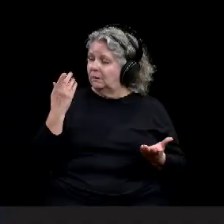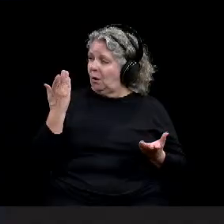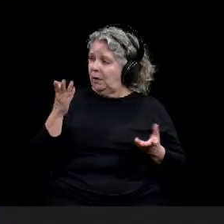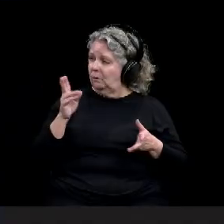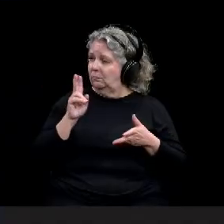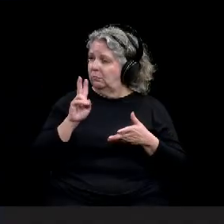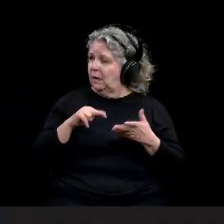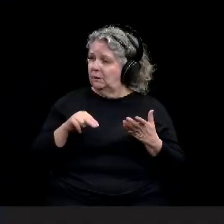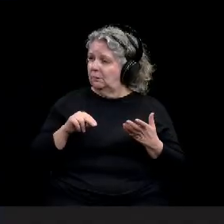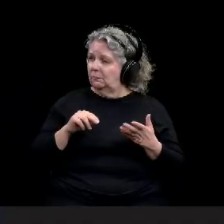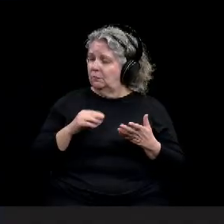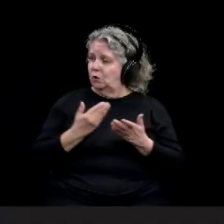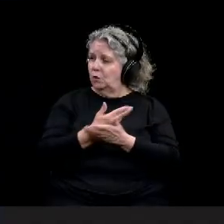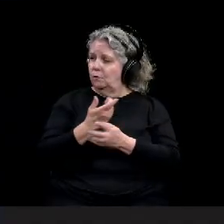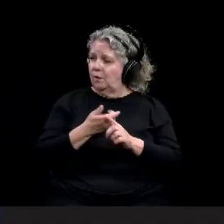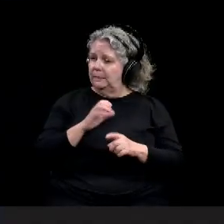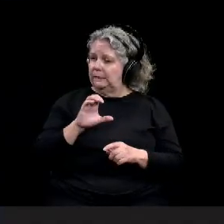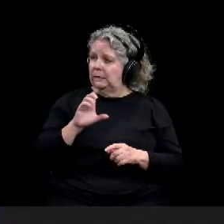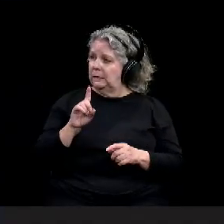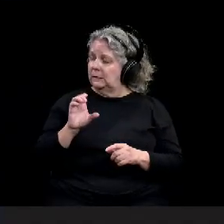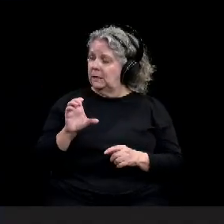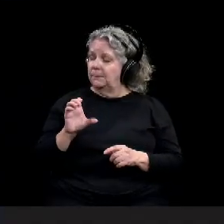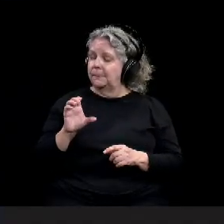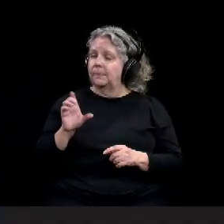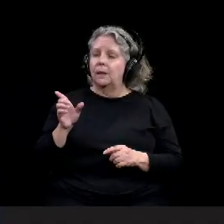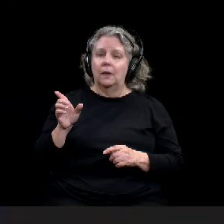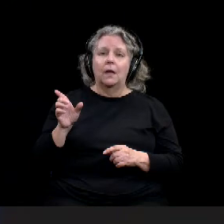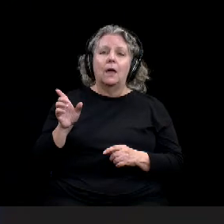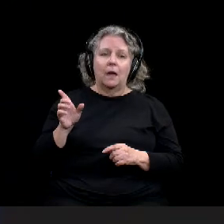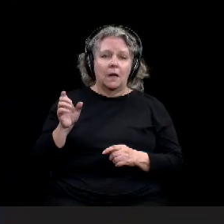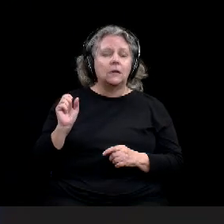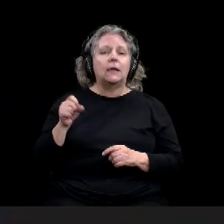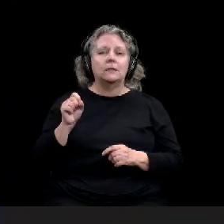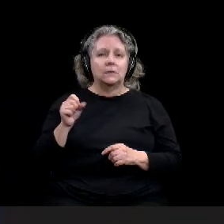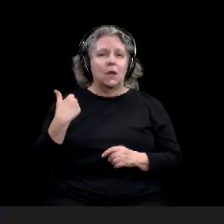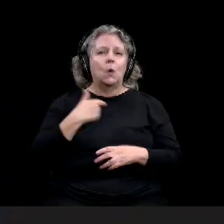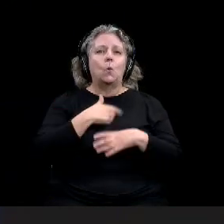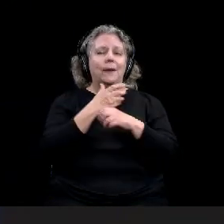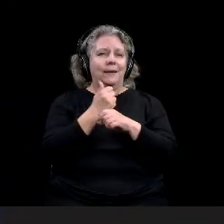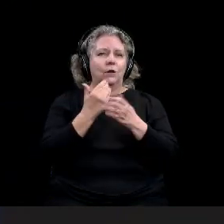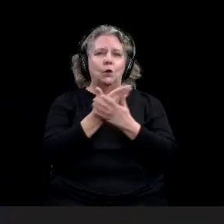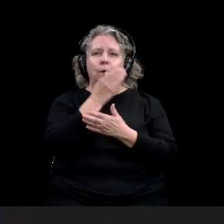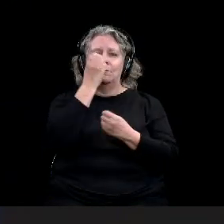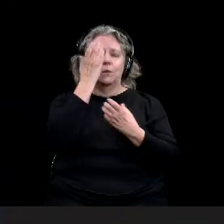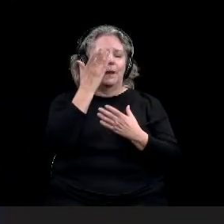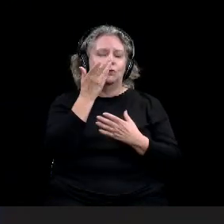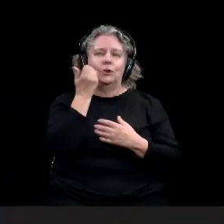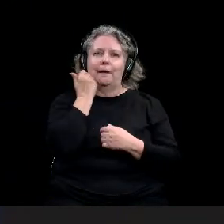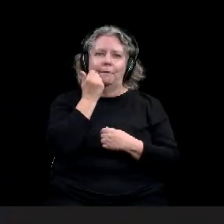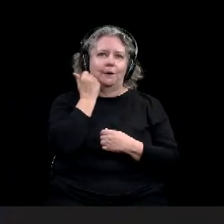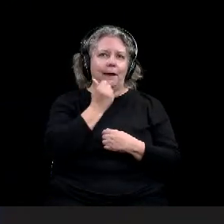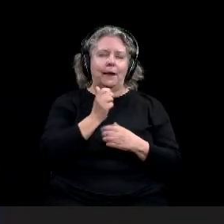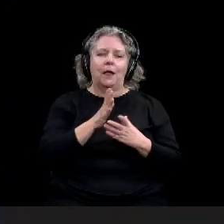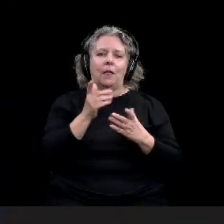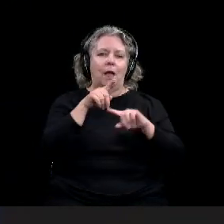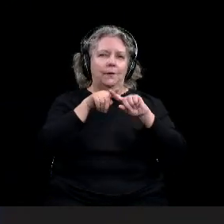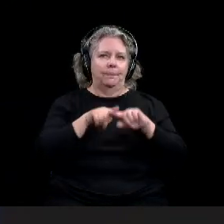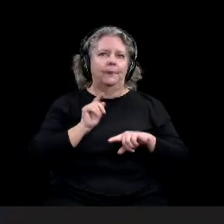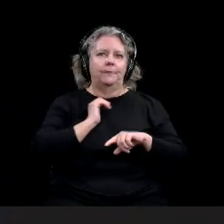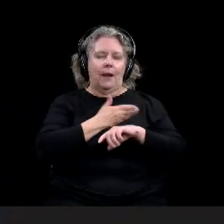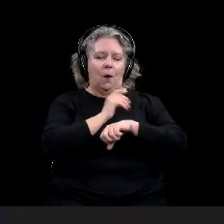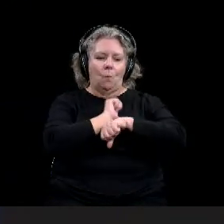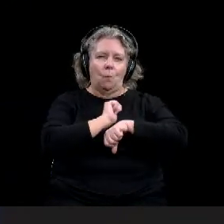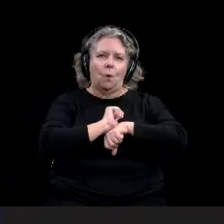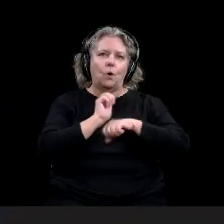Yeah, we're getting new information every day. And of course, a lot will depend on our work with the schools and of course with the TEA recommends as